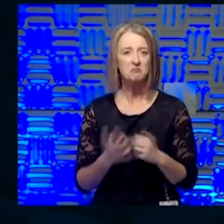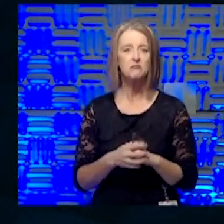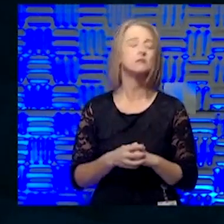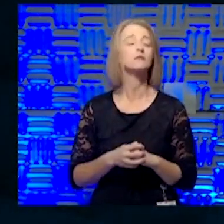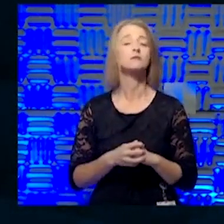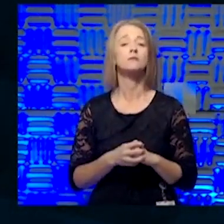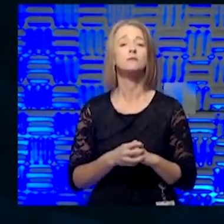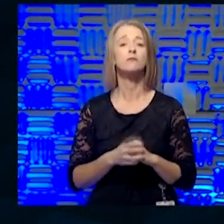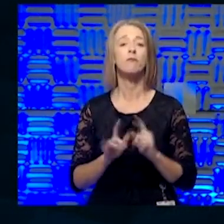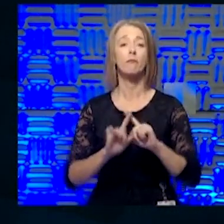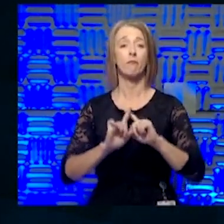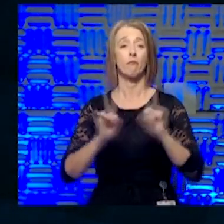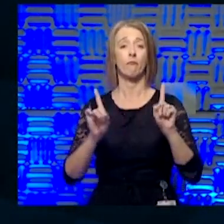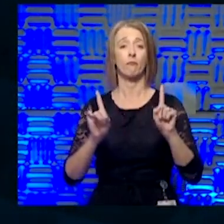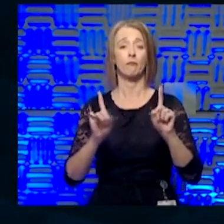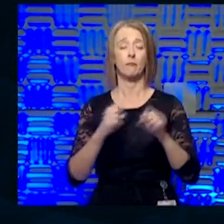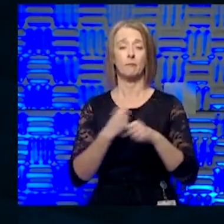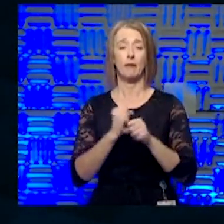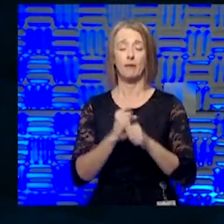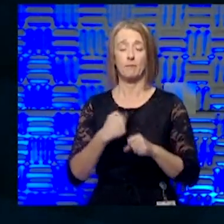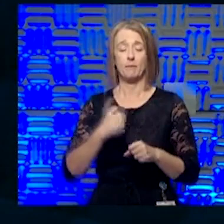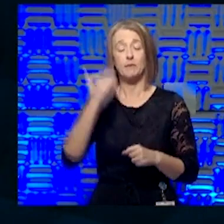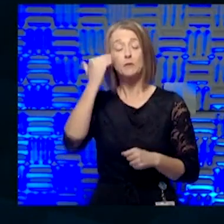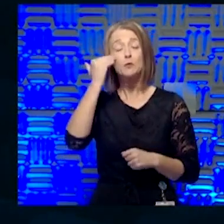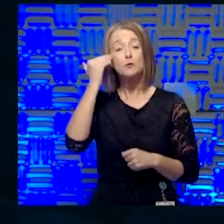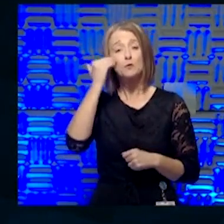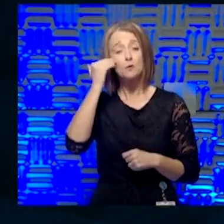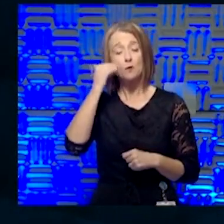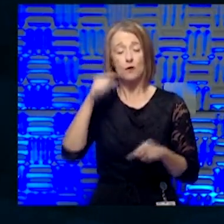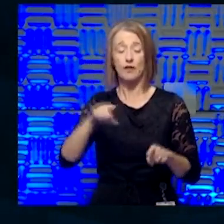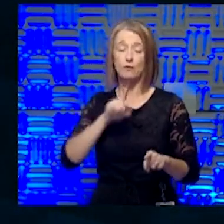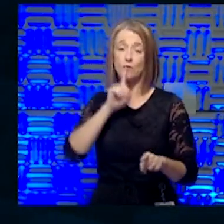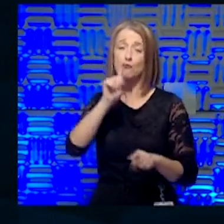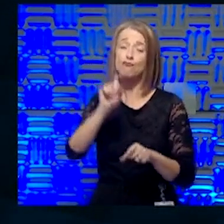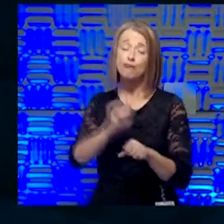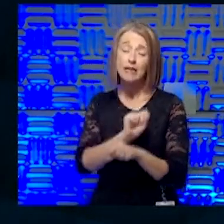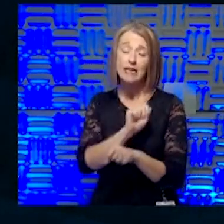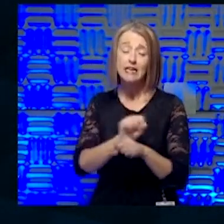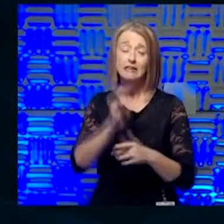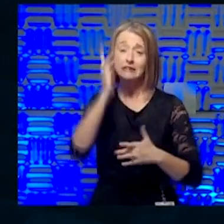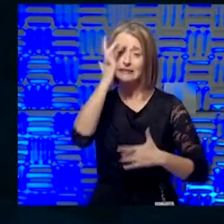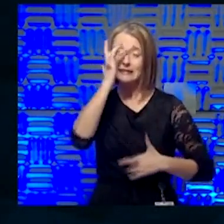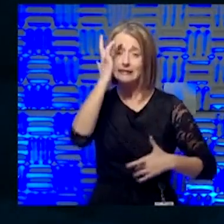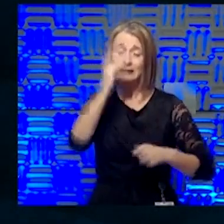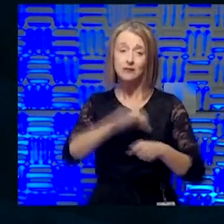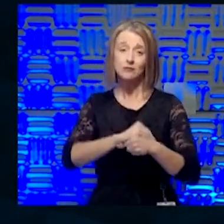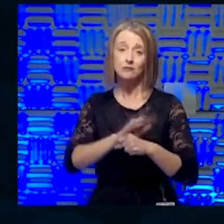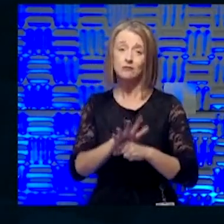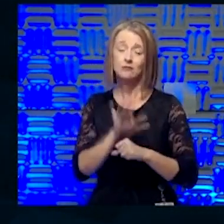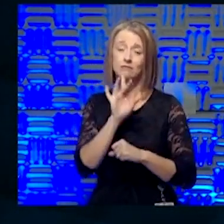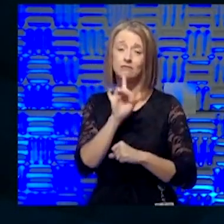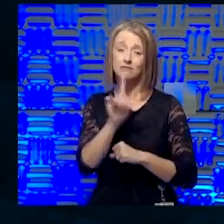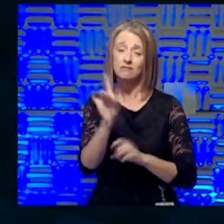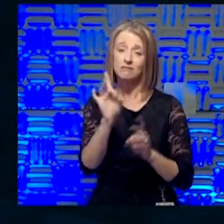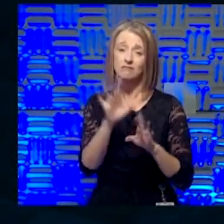But it made me to know that this is for real. It was real,